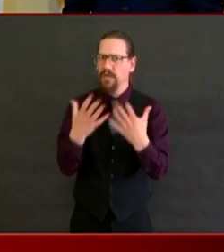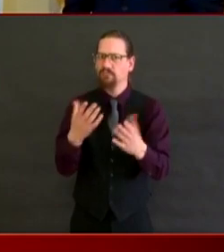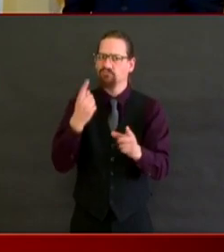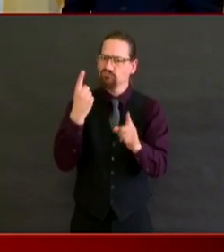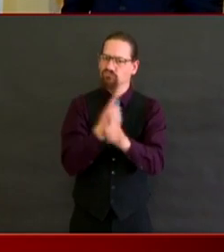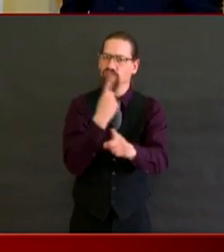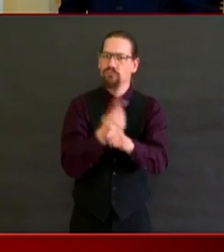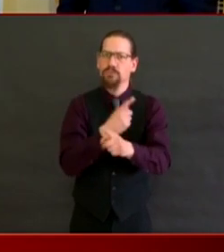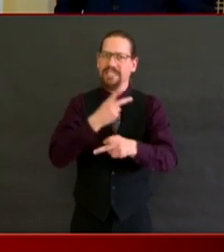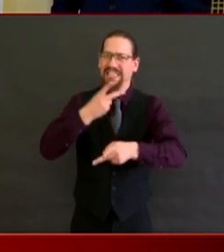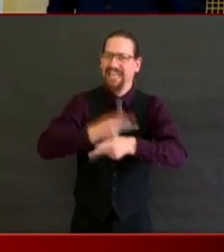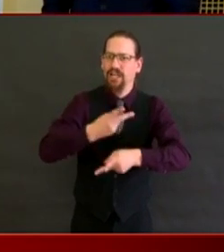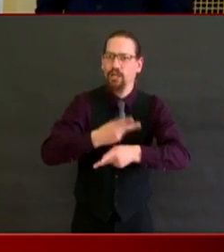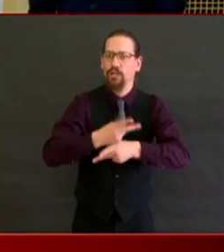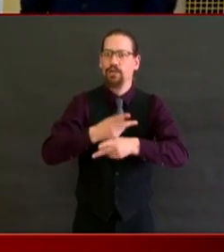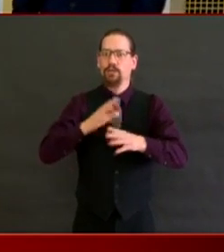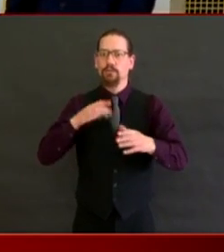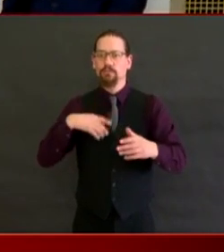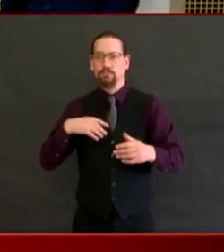as a field hospital?